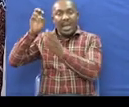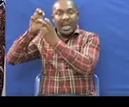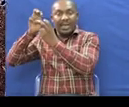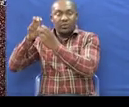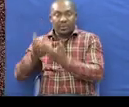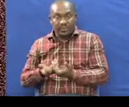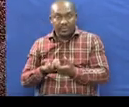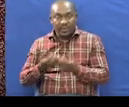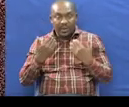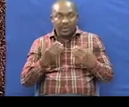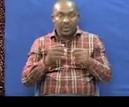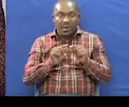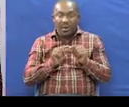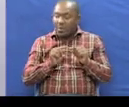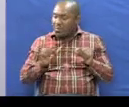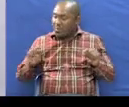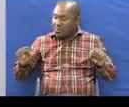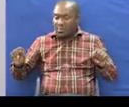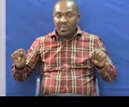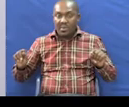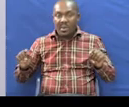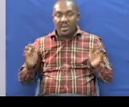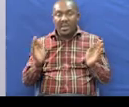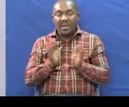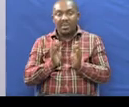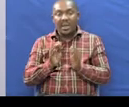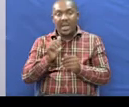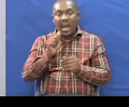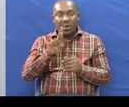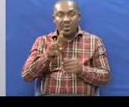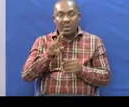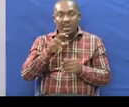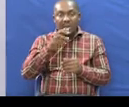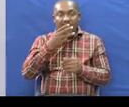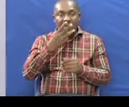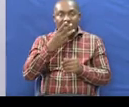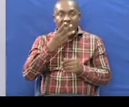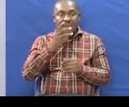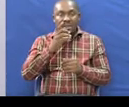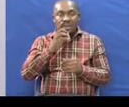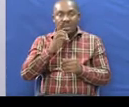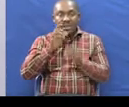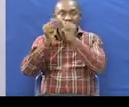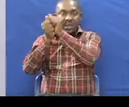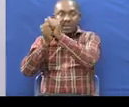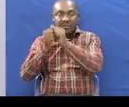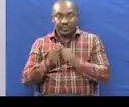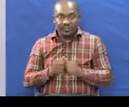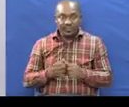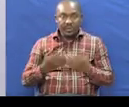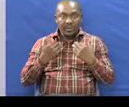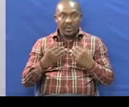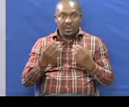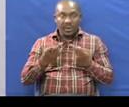which remain is argon 3d10. When we come to the definition of transition elements, as I said